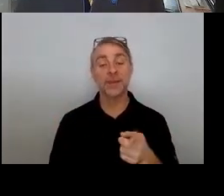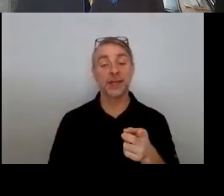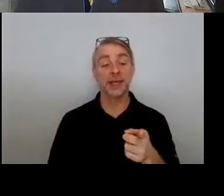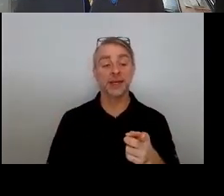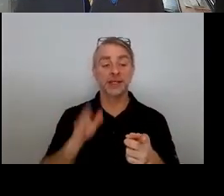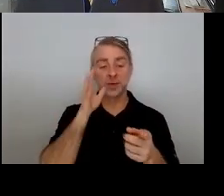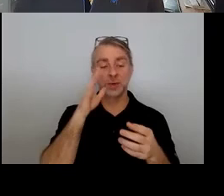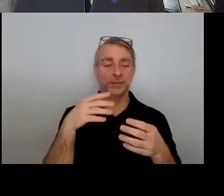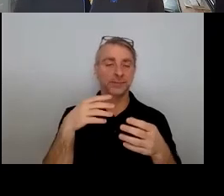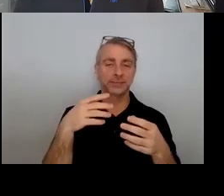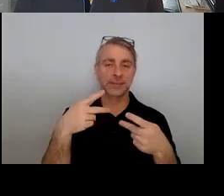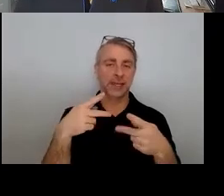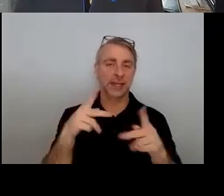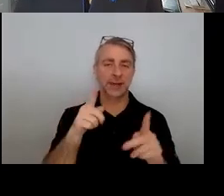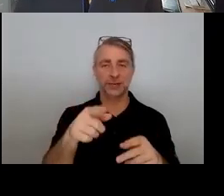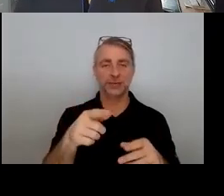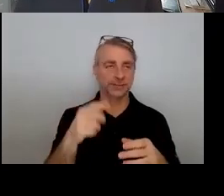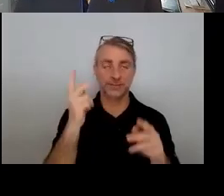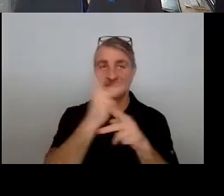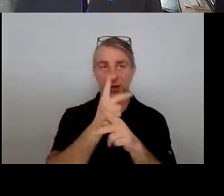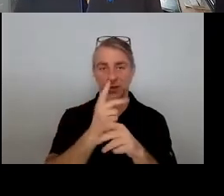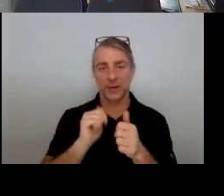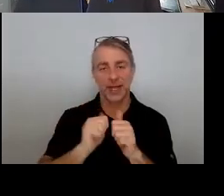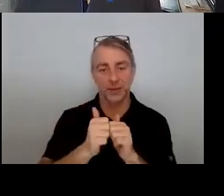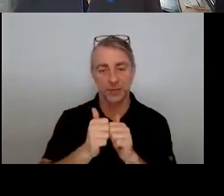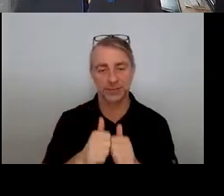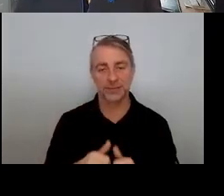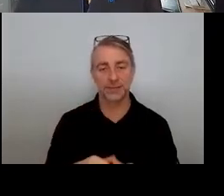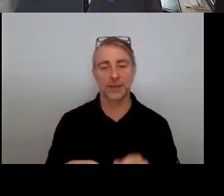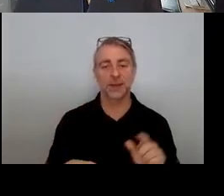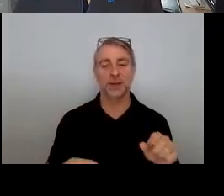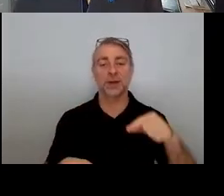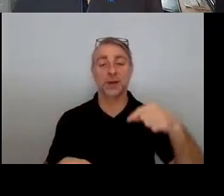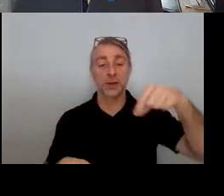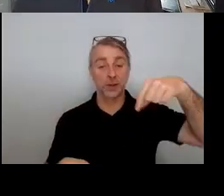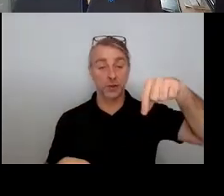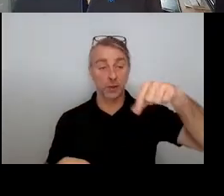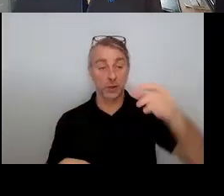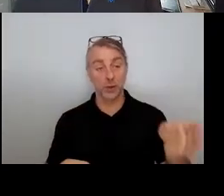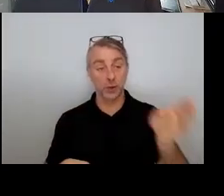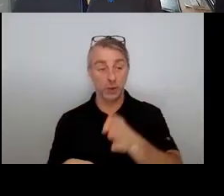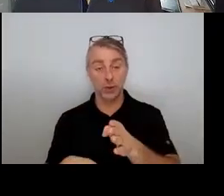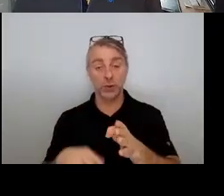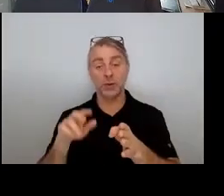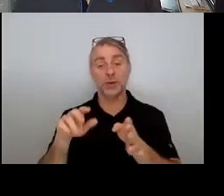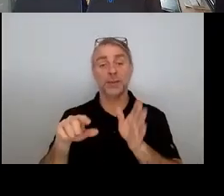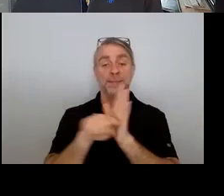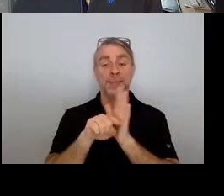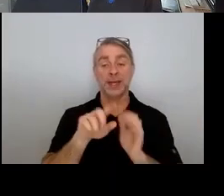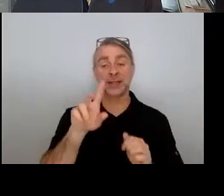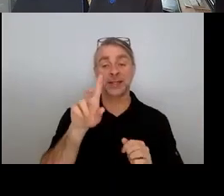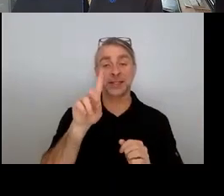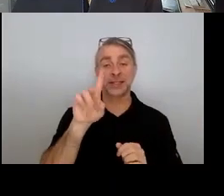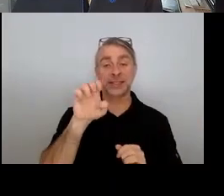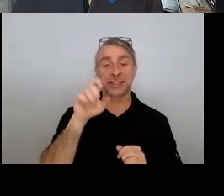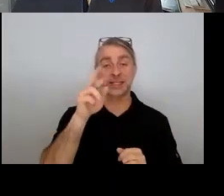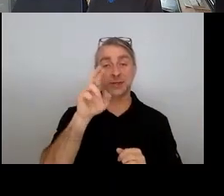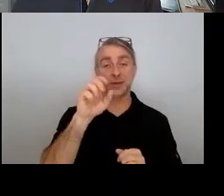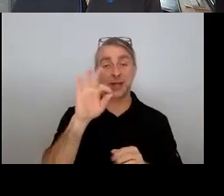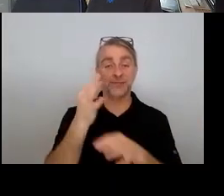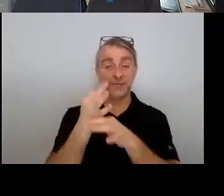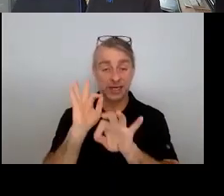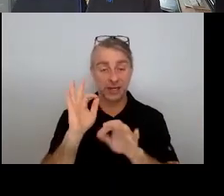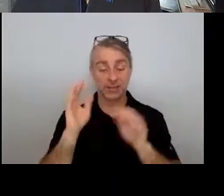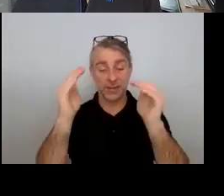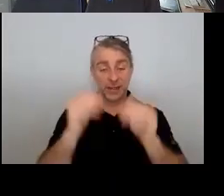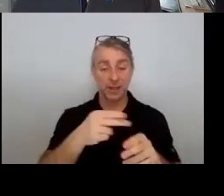do it anyways. So you plug in our Q, our degrees of freedom term, and the other weighted